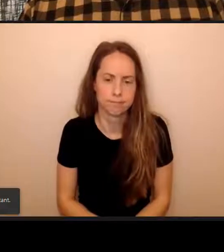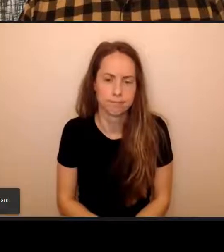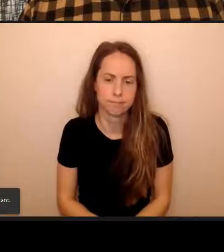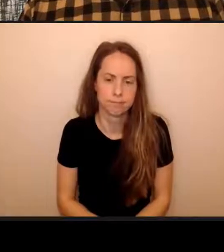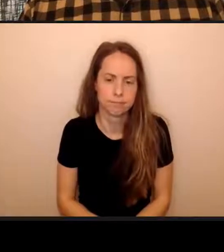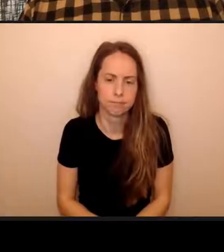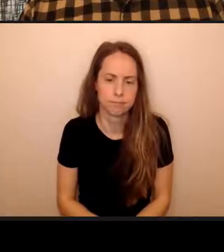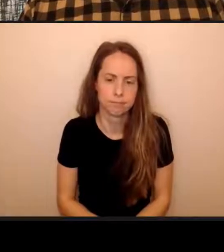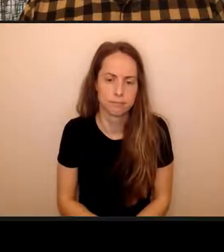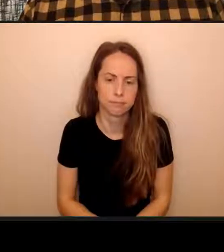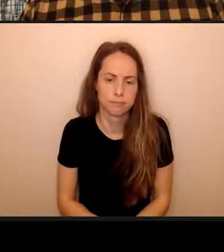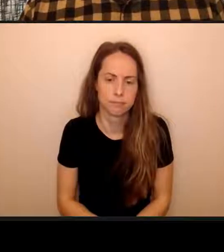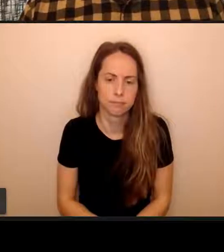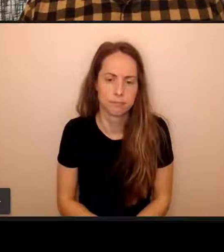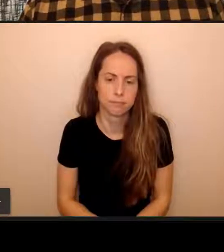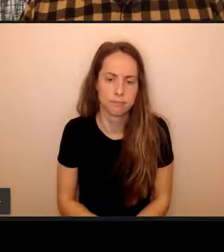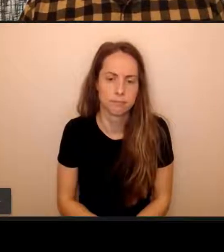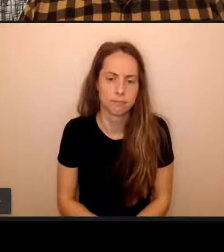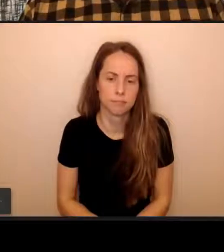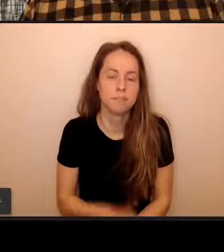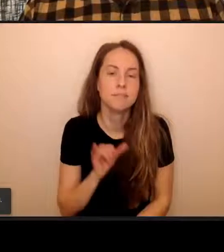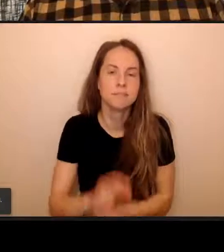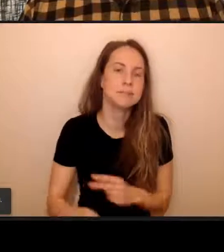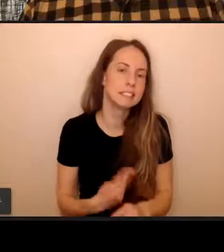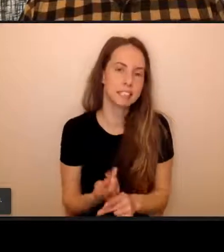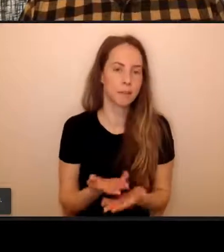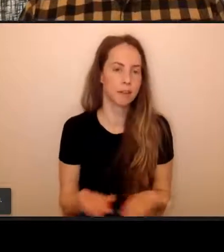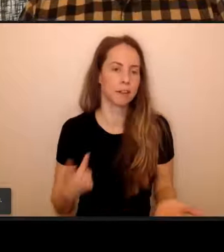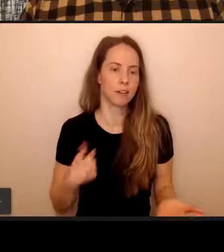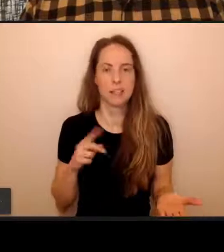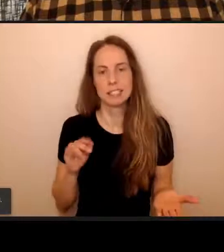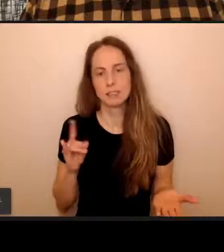So those are the things that I did.